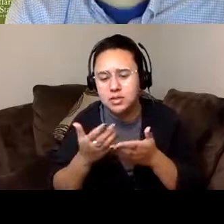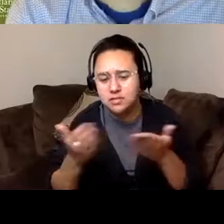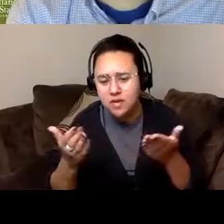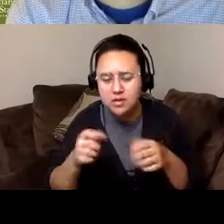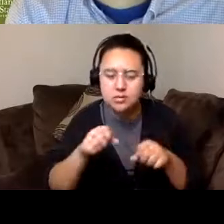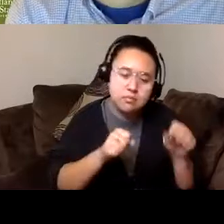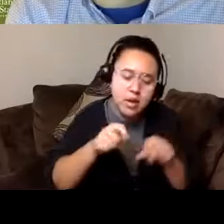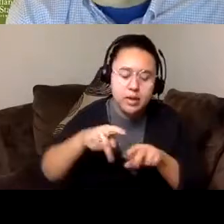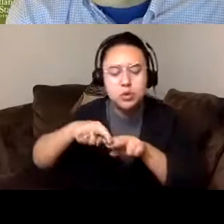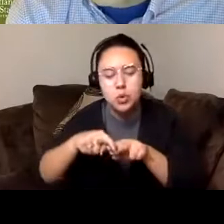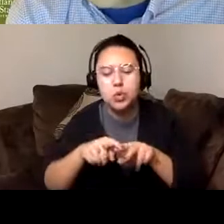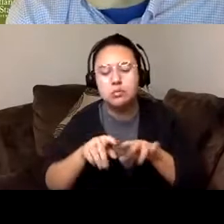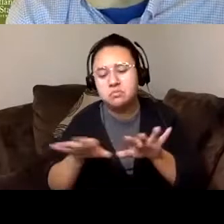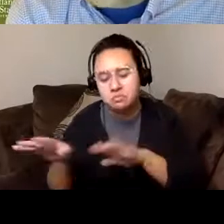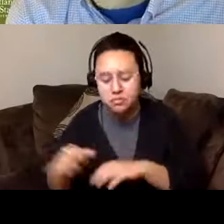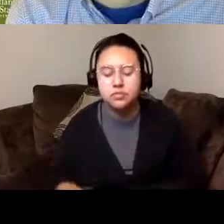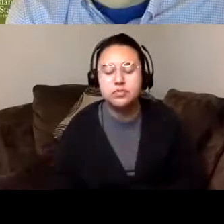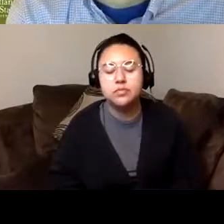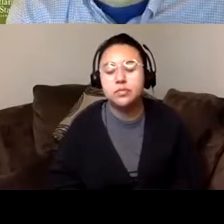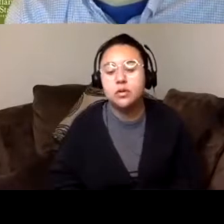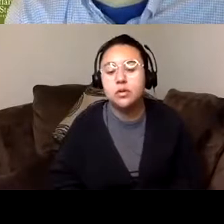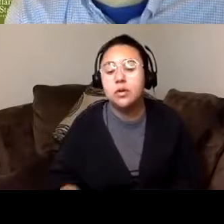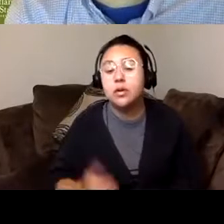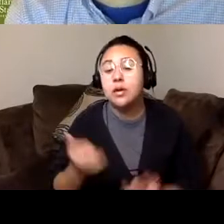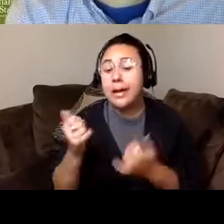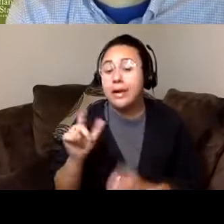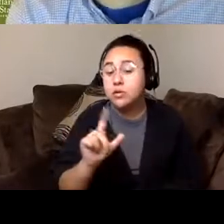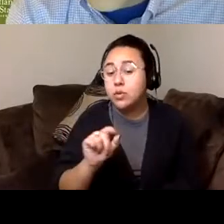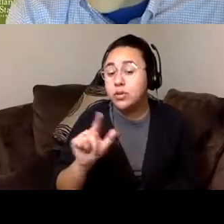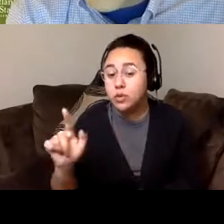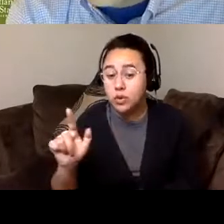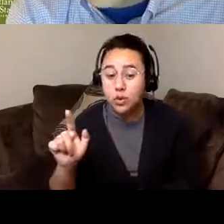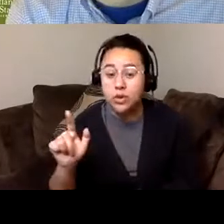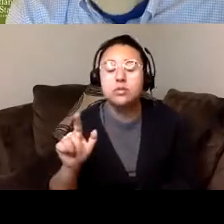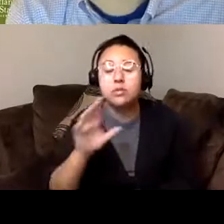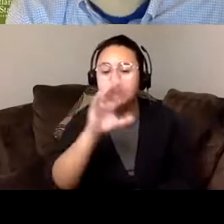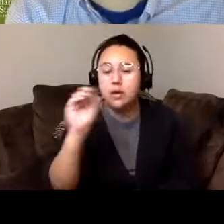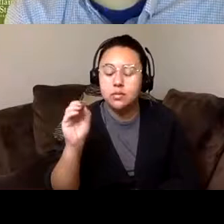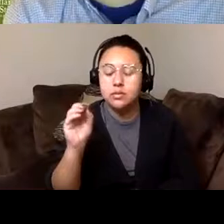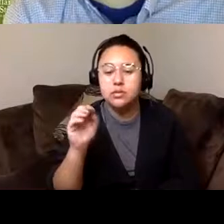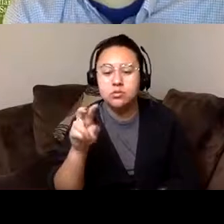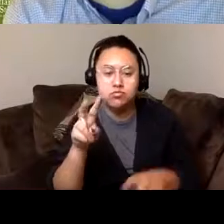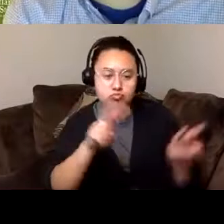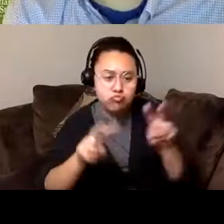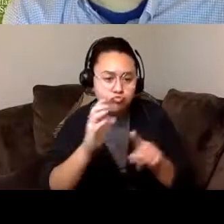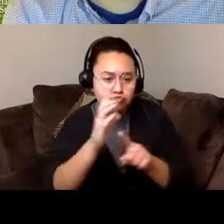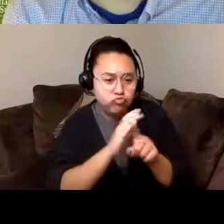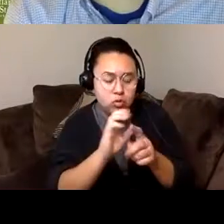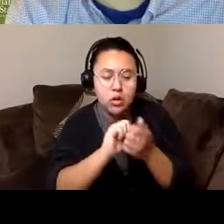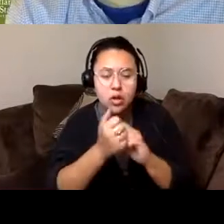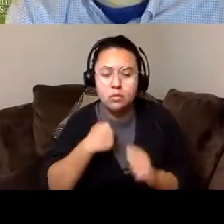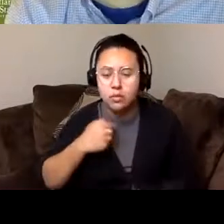that said, you know, we're in 2021, I think companies are looking at how to be profitable, but they're still